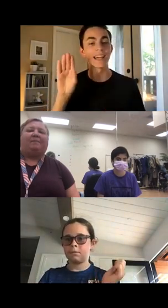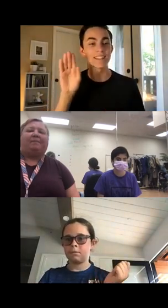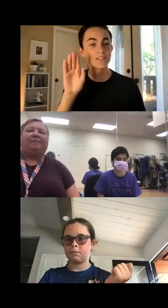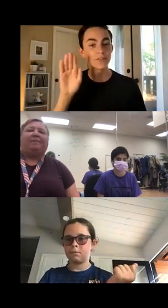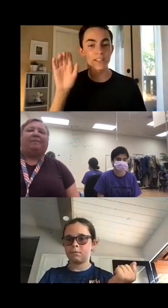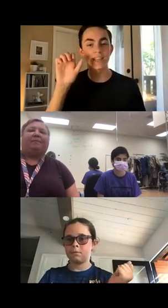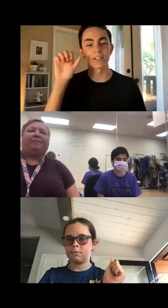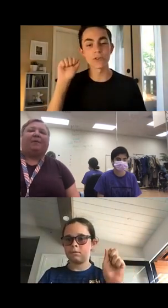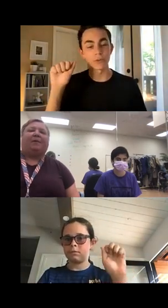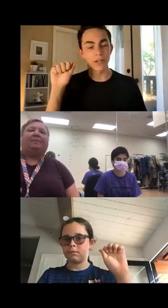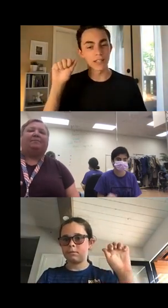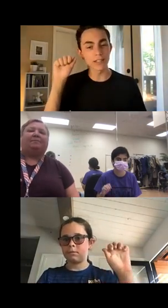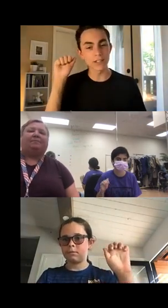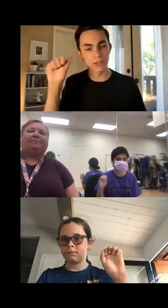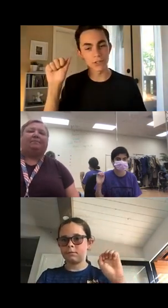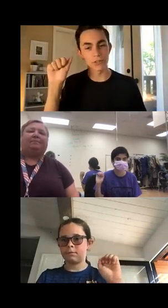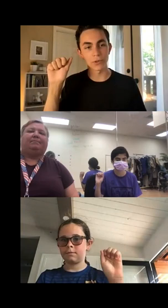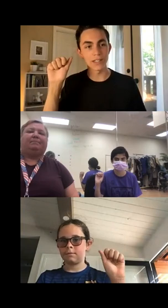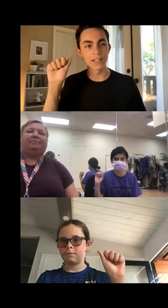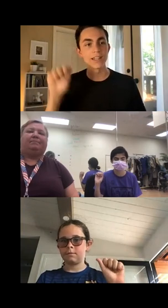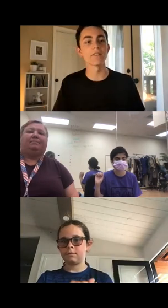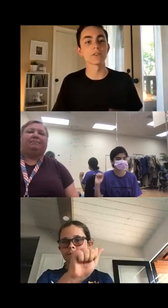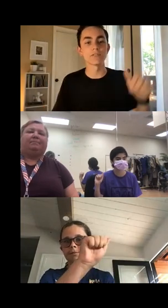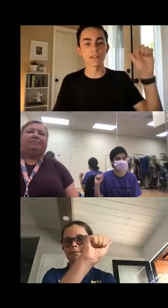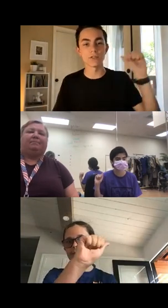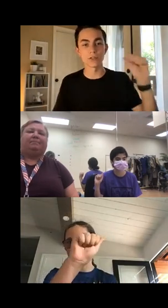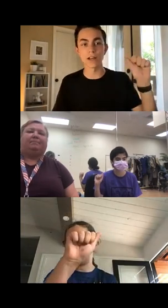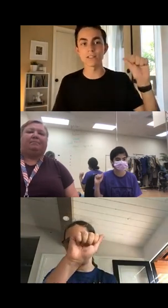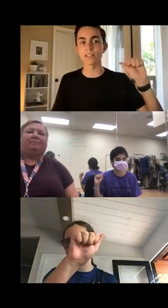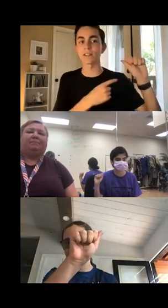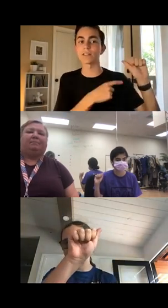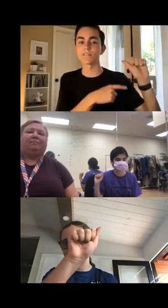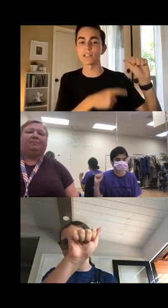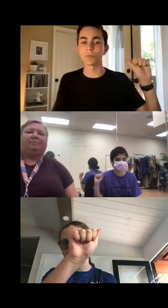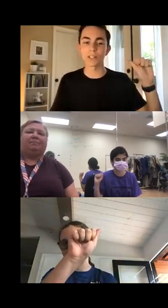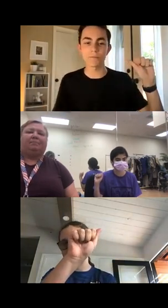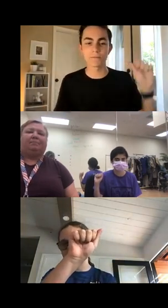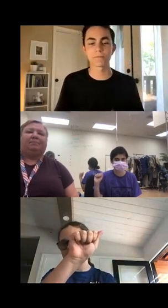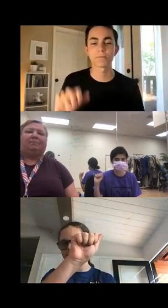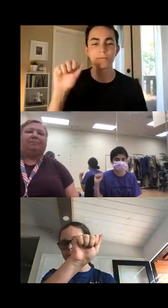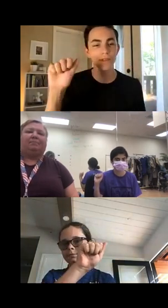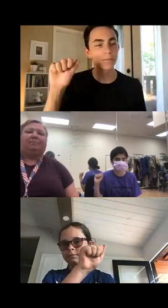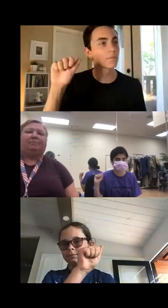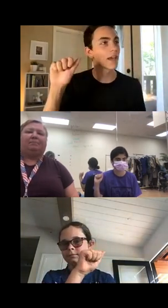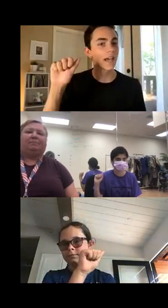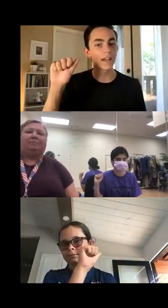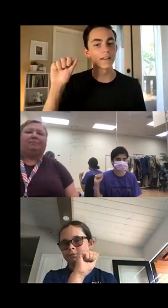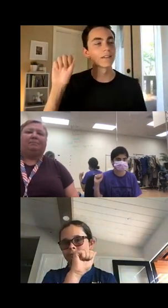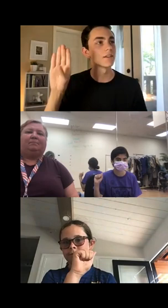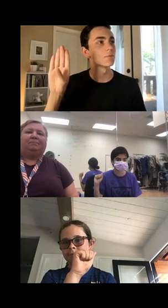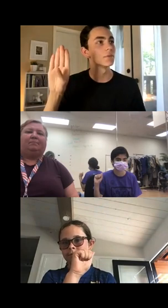dominant hand. Thanks for asking. So if you're right-handed, you can use your right. If you're left-handed, use your left and stay on the left side of your body. Okay,